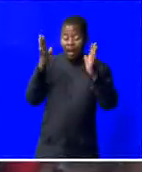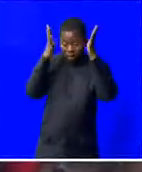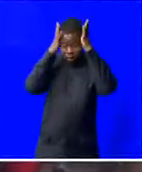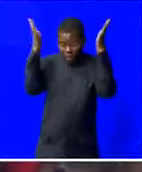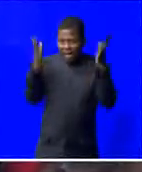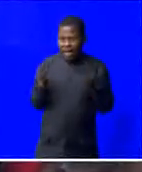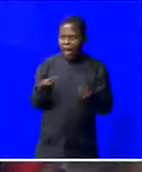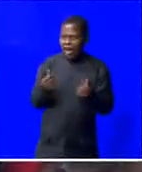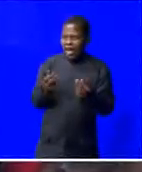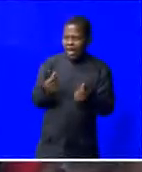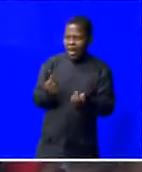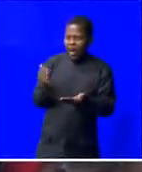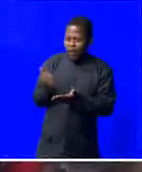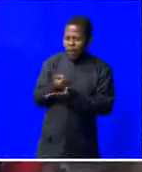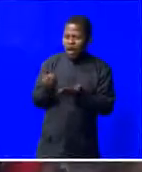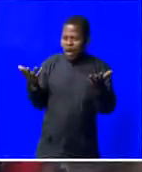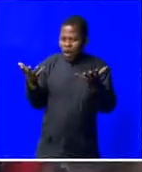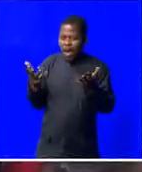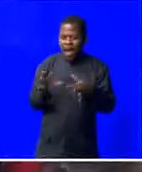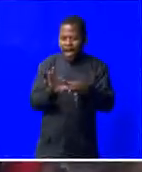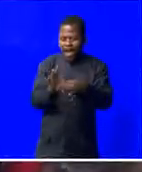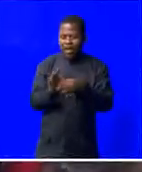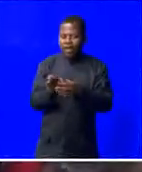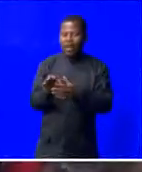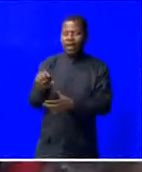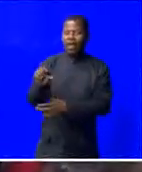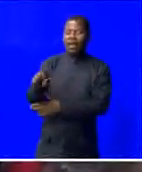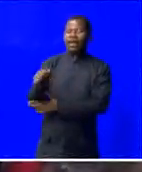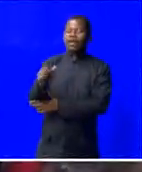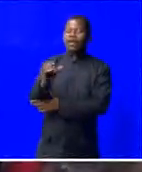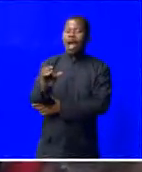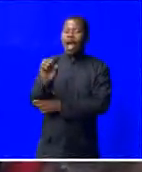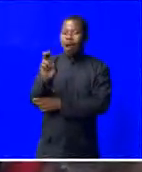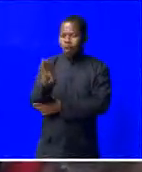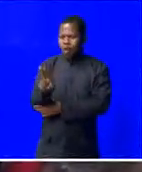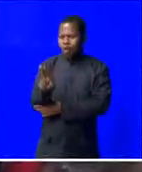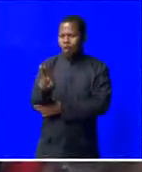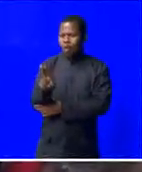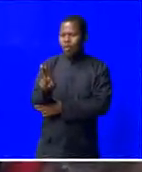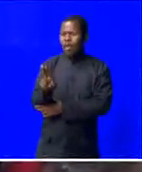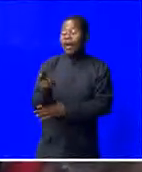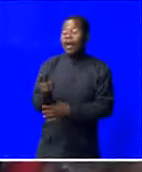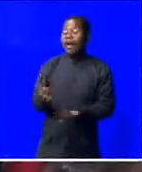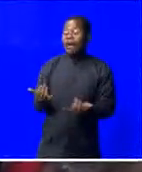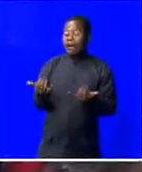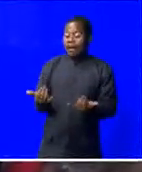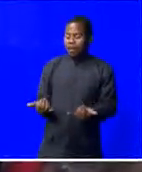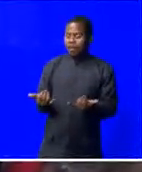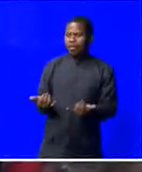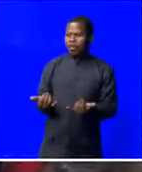on Sacu receipts for its revenue. How can we